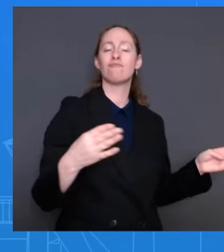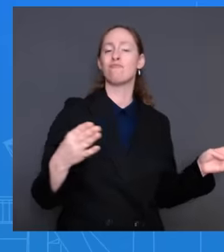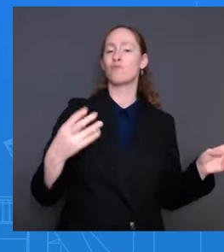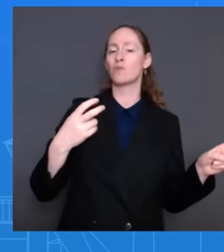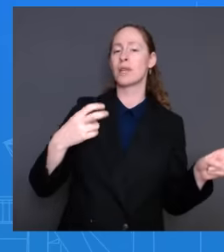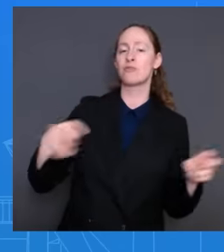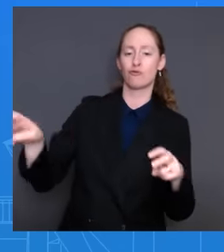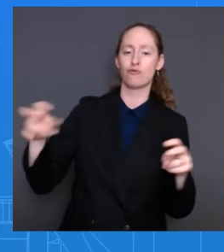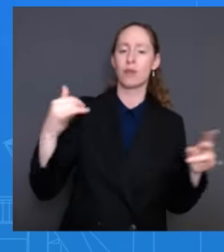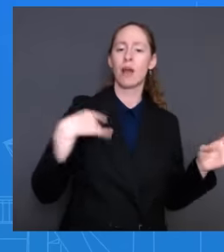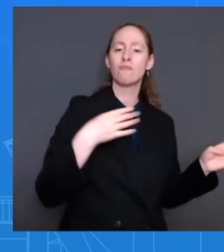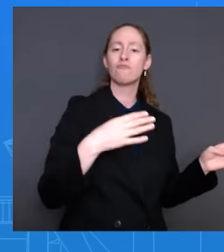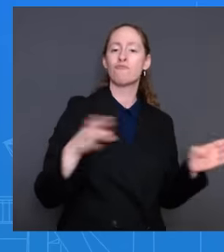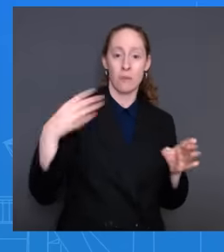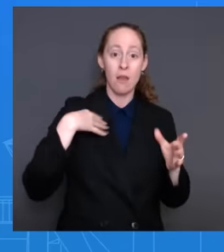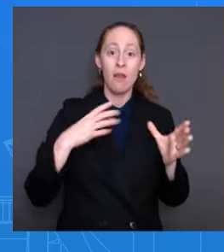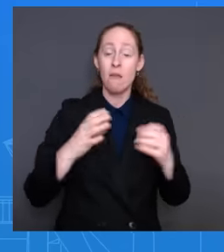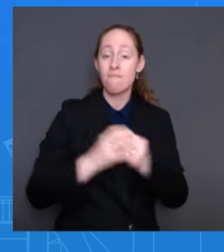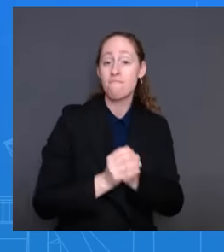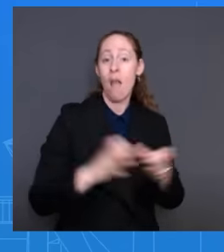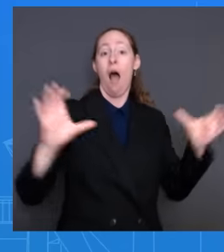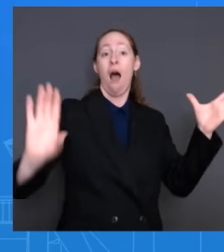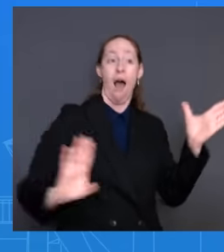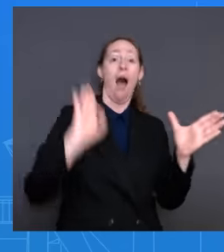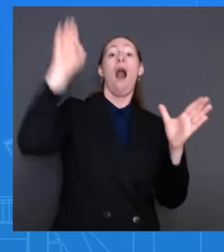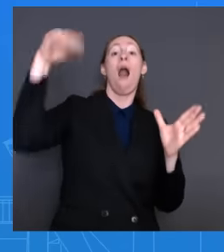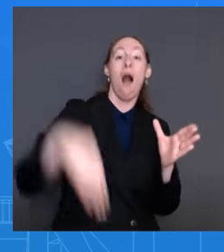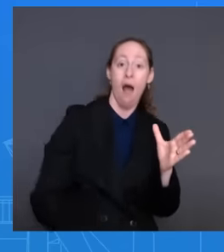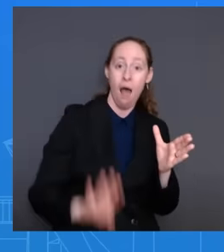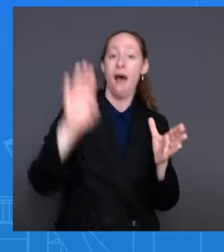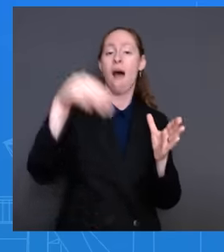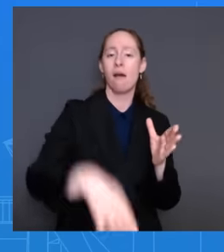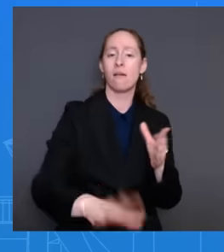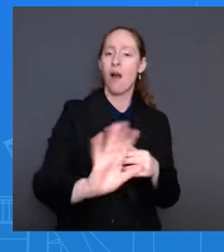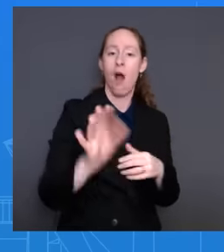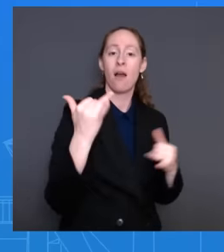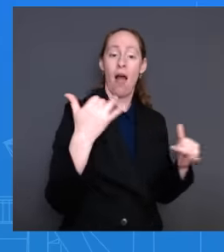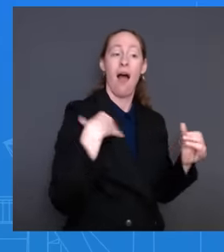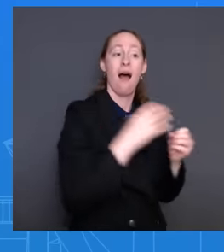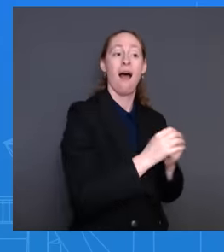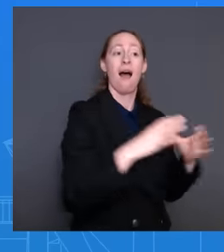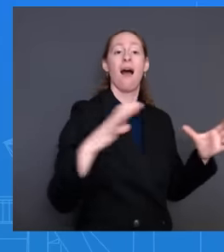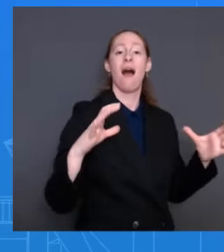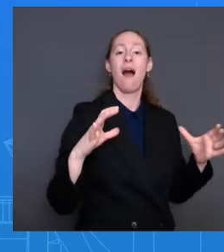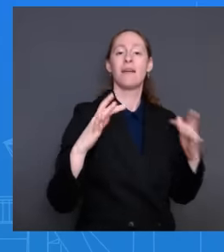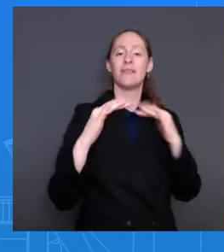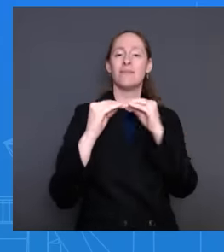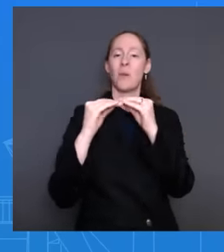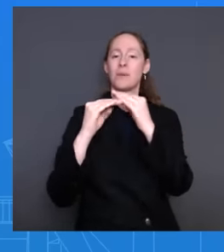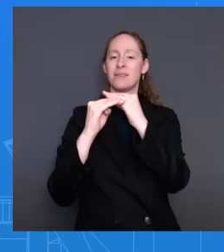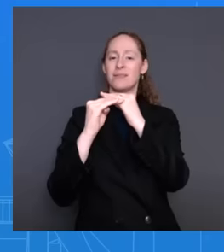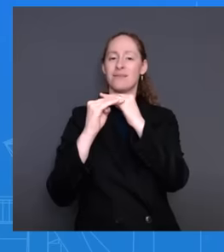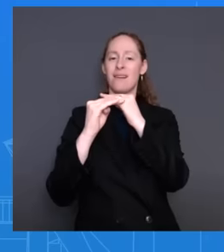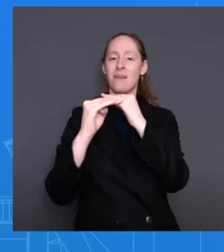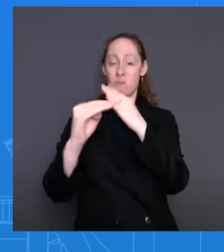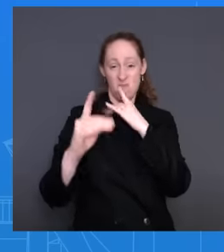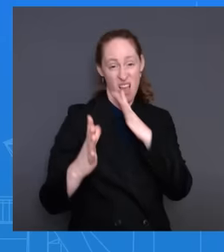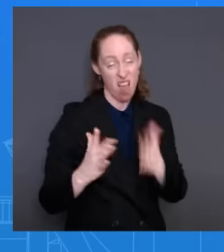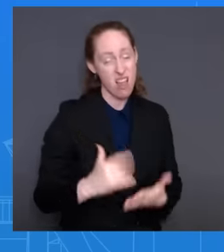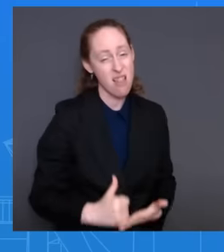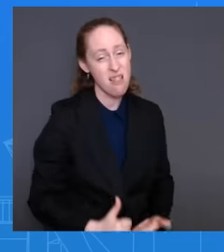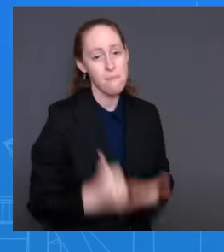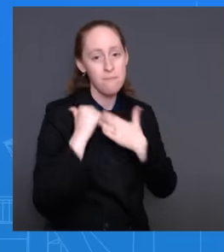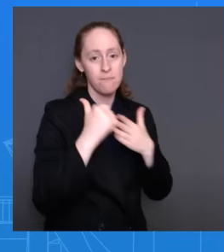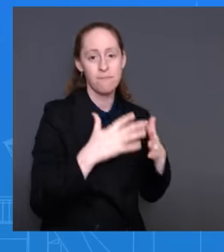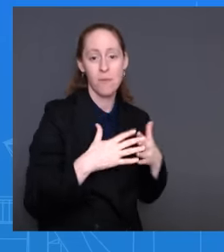because of the American Rescue Plan that the president signed into law, that no Republican Republicans signed, or voted for, I should say. And